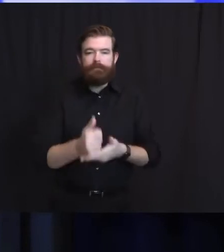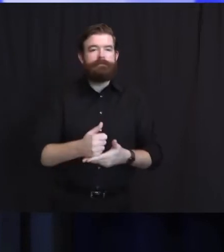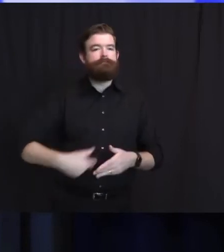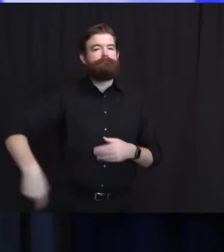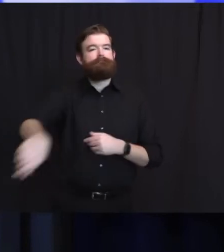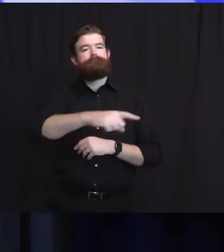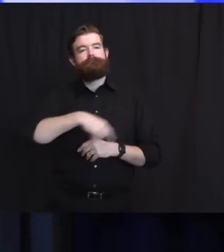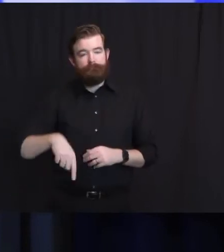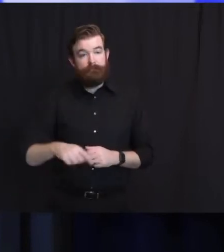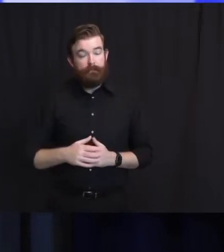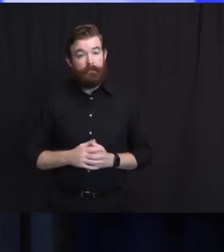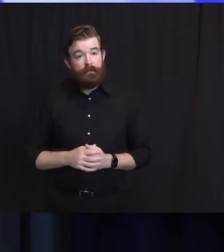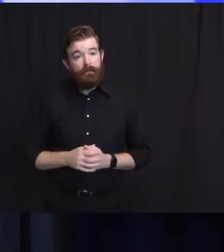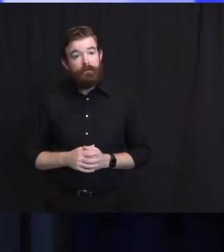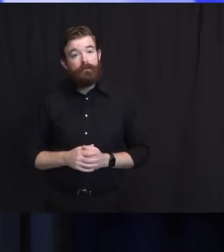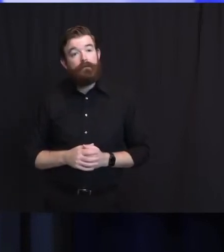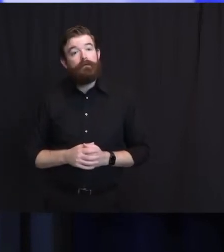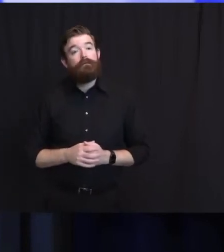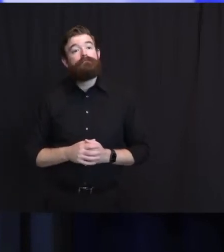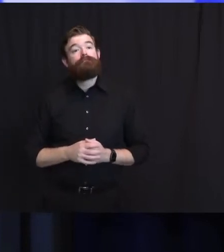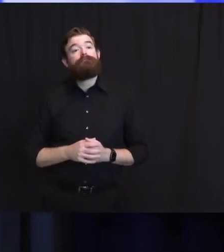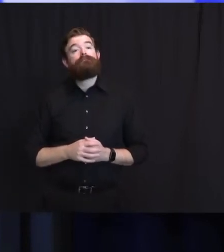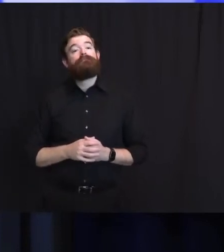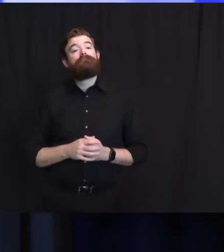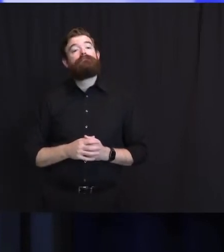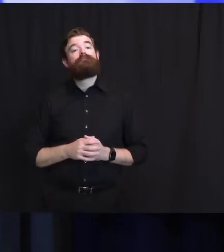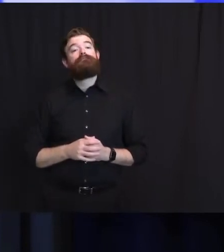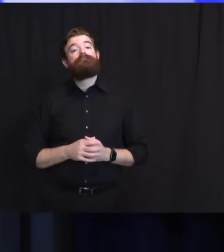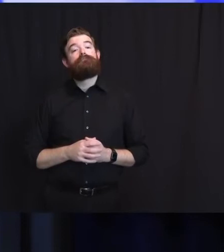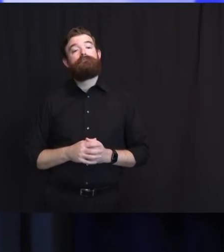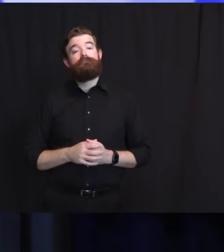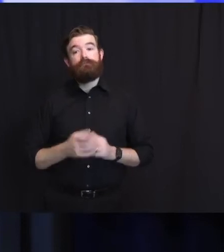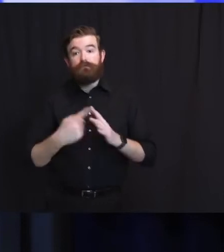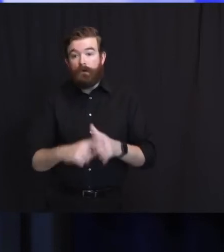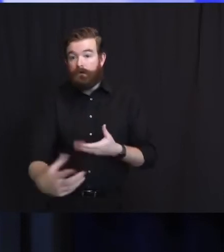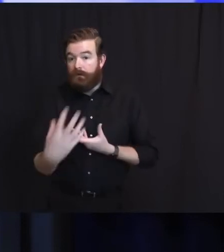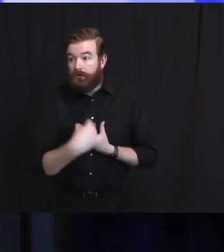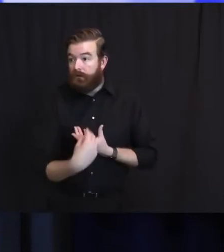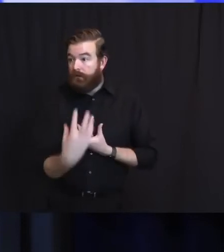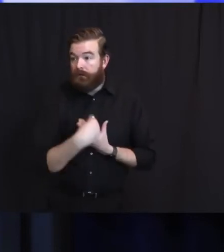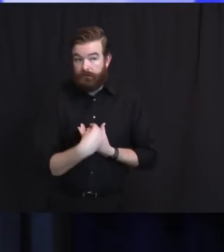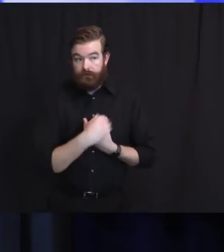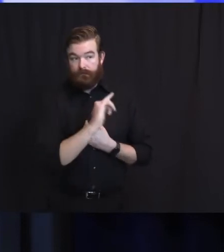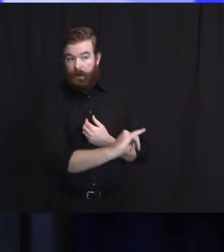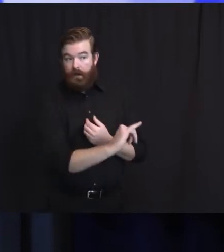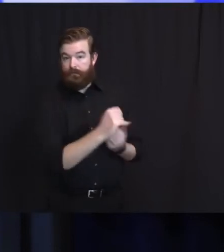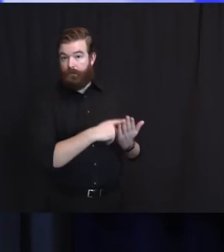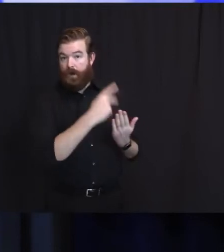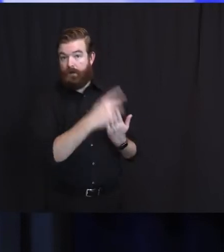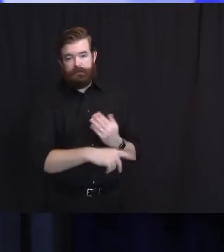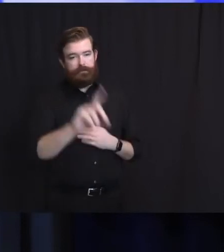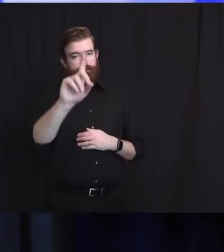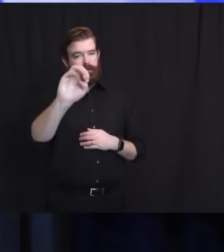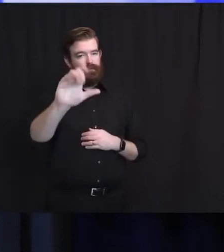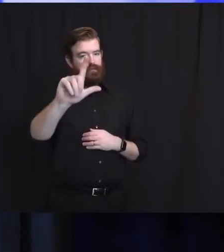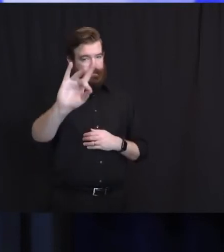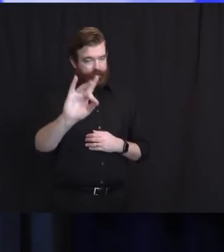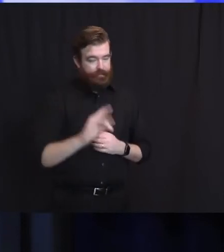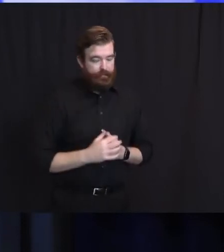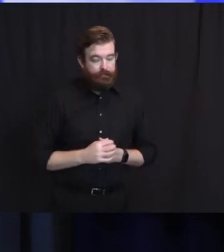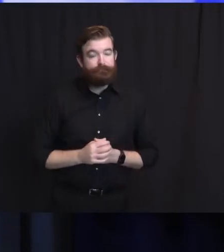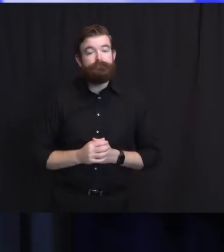was a decision made to give access and hope to those in need, not the least among us, but for those